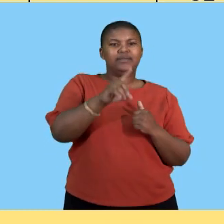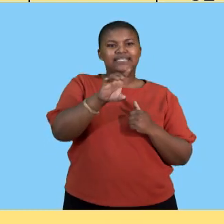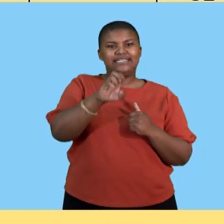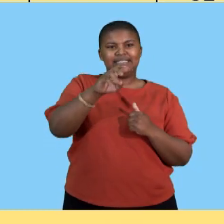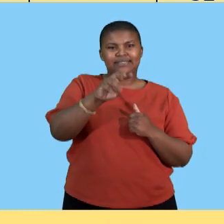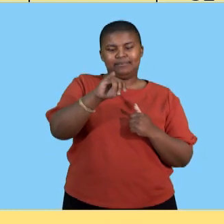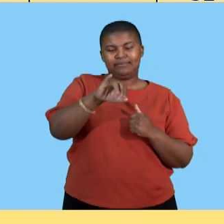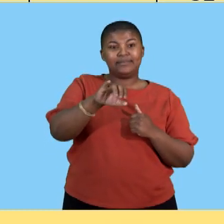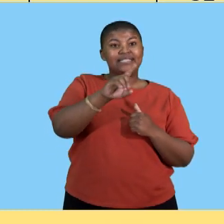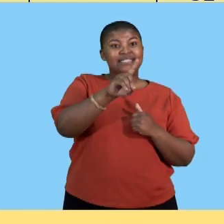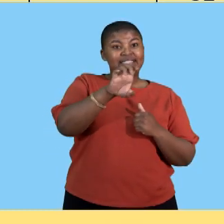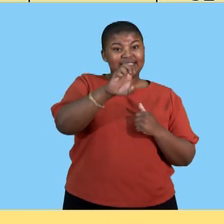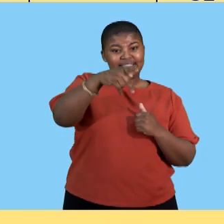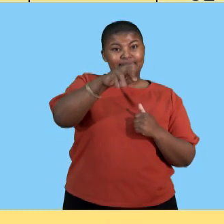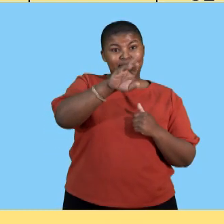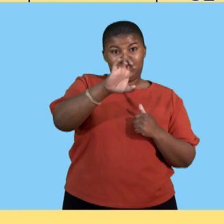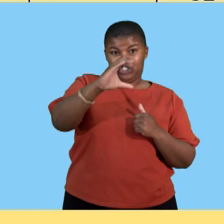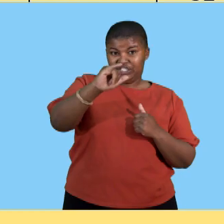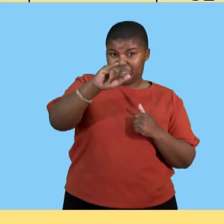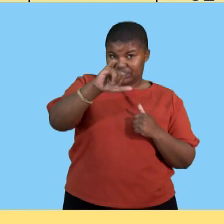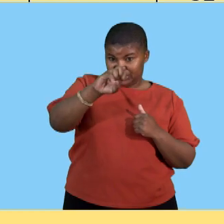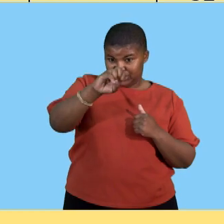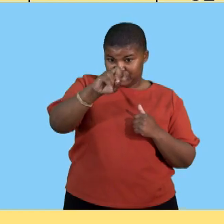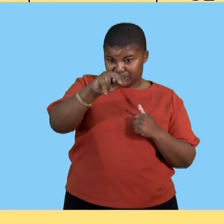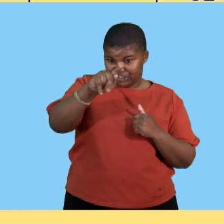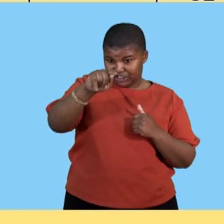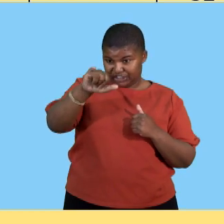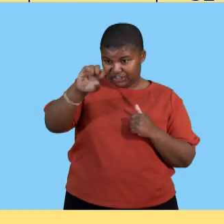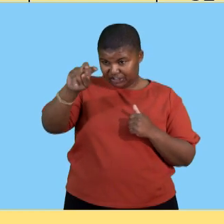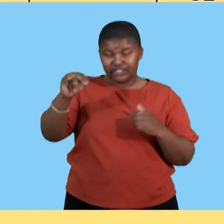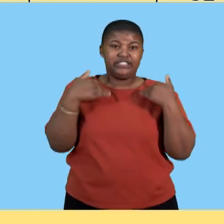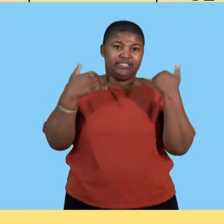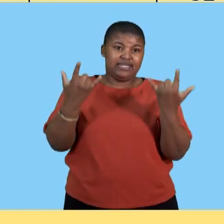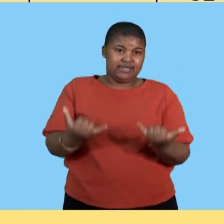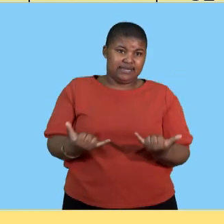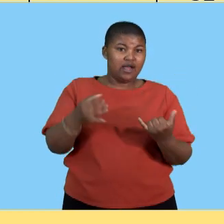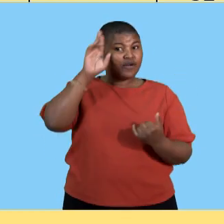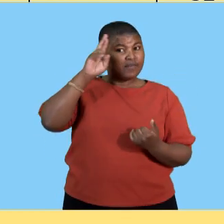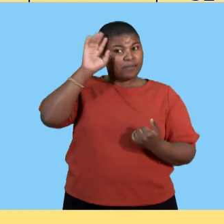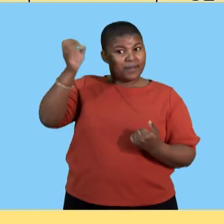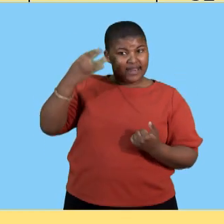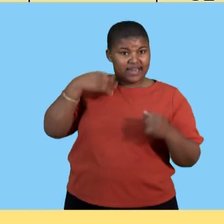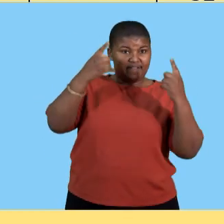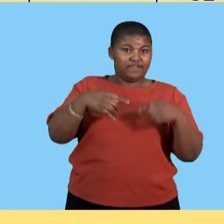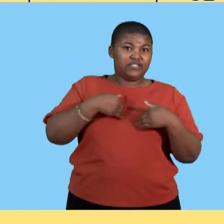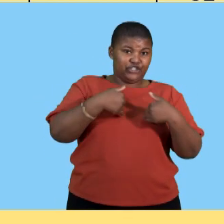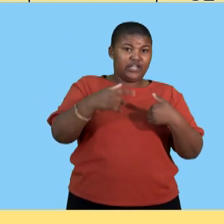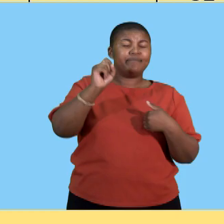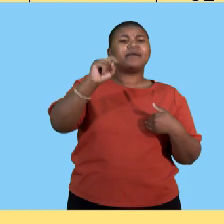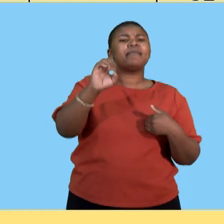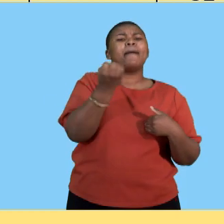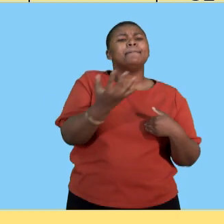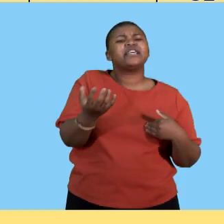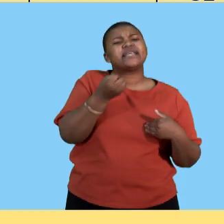is what we are going to do now. You have to start with the first one that we're given. The first one that we're given is